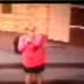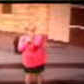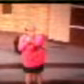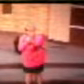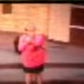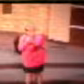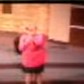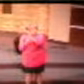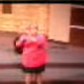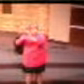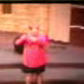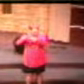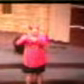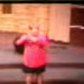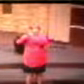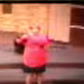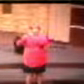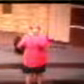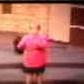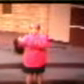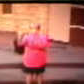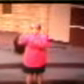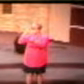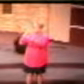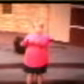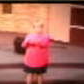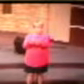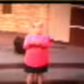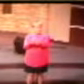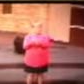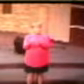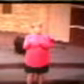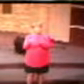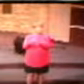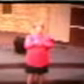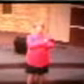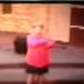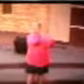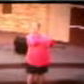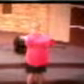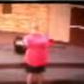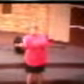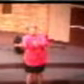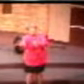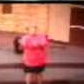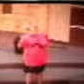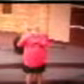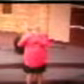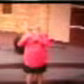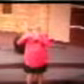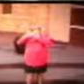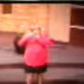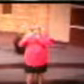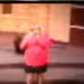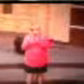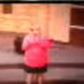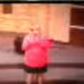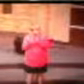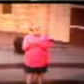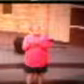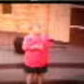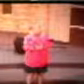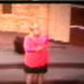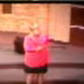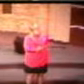Steakhouse, anyone? Some of you know. He said, when you turn the corner right there, there's a little rock house. That little old couple sits out on the porch